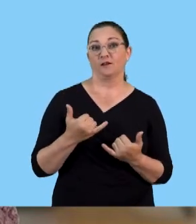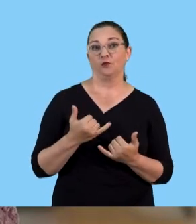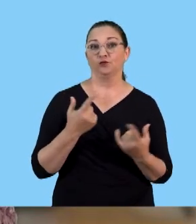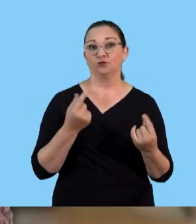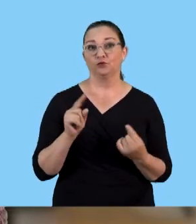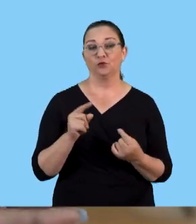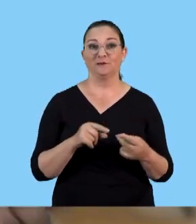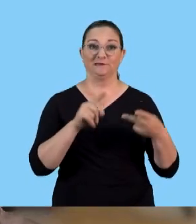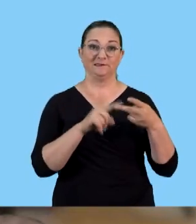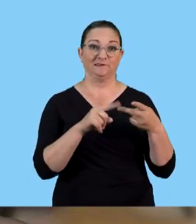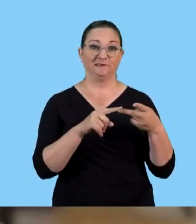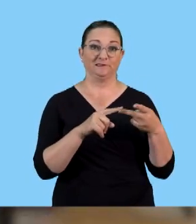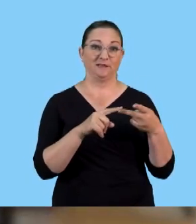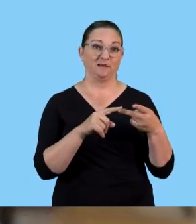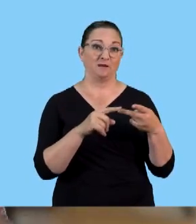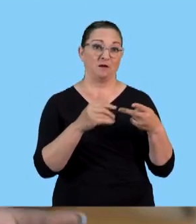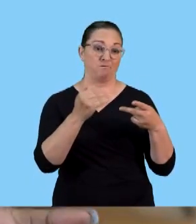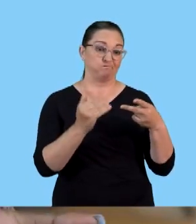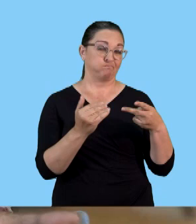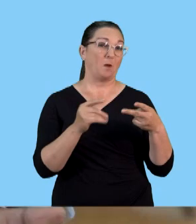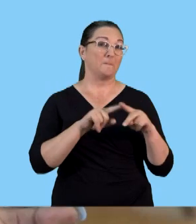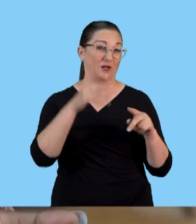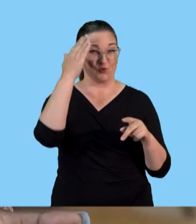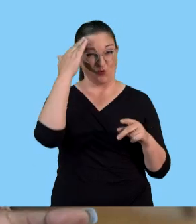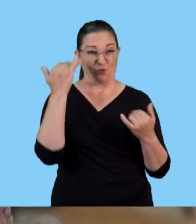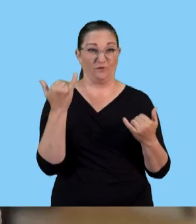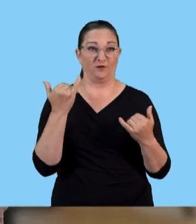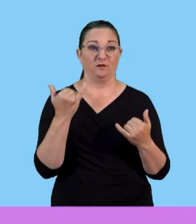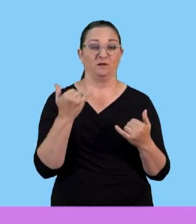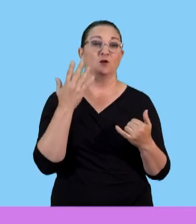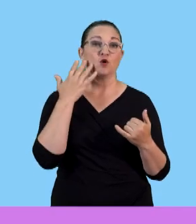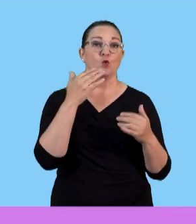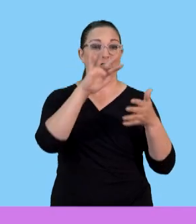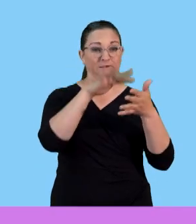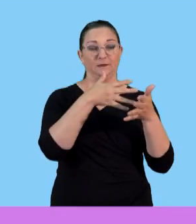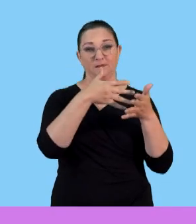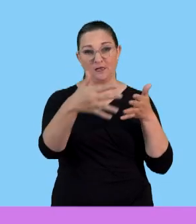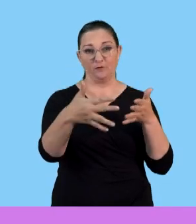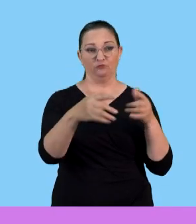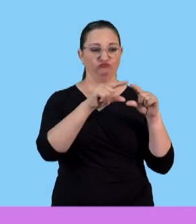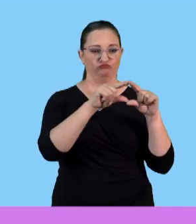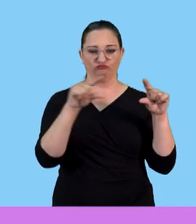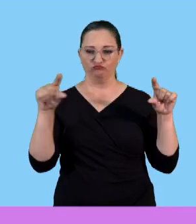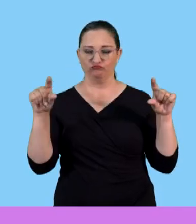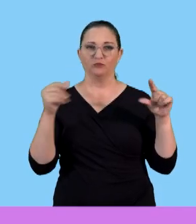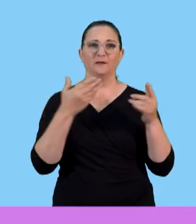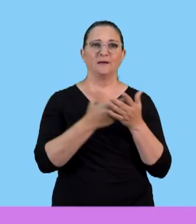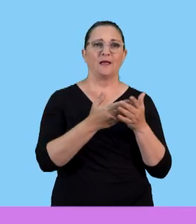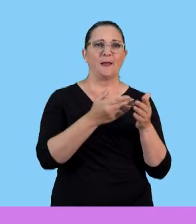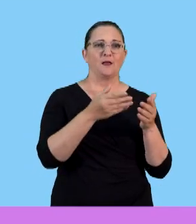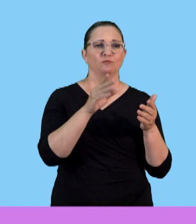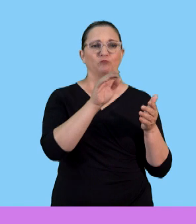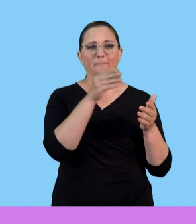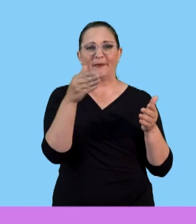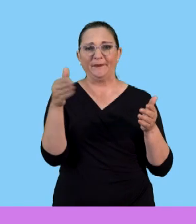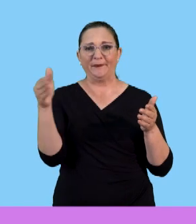Then let us go to the second part of what you should be knowing by now. When you are given a table, you should be able to complete the missing